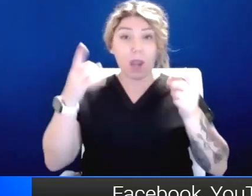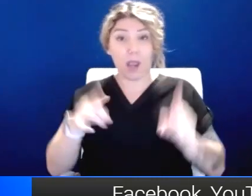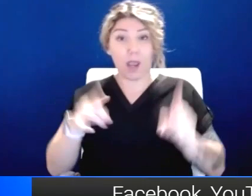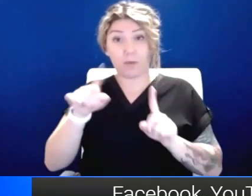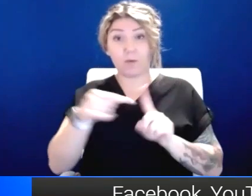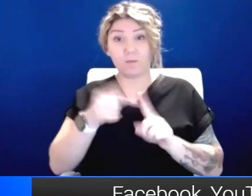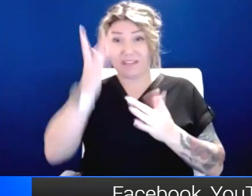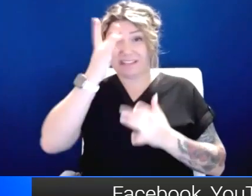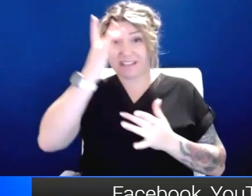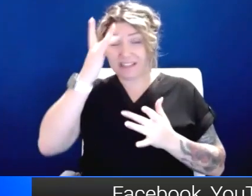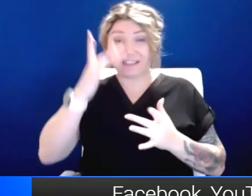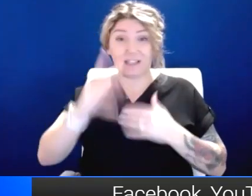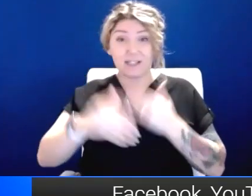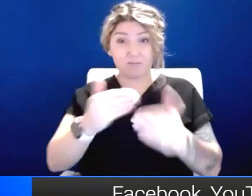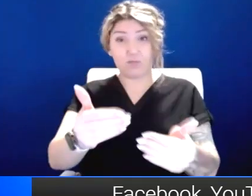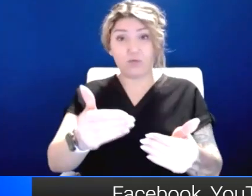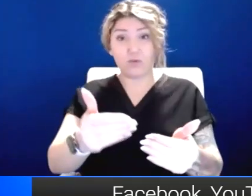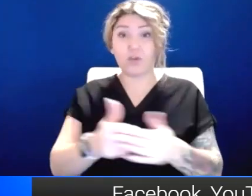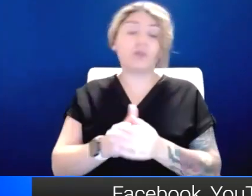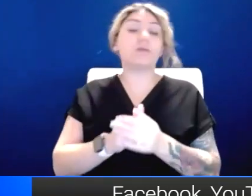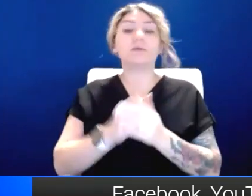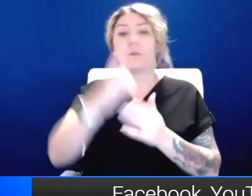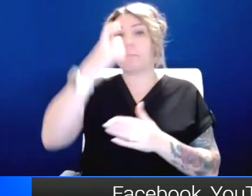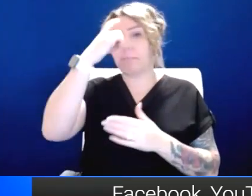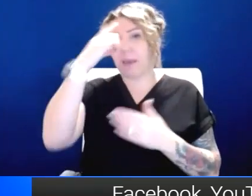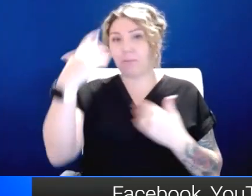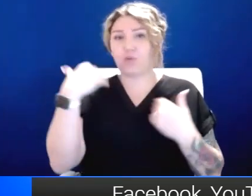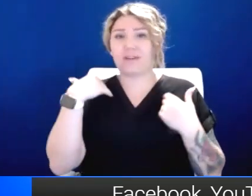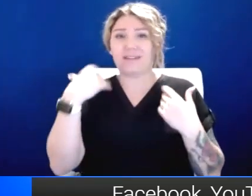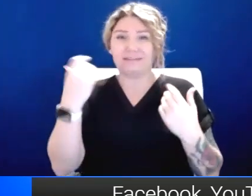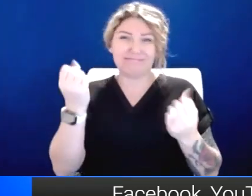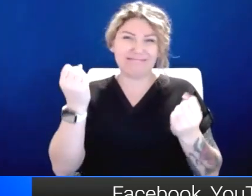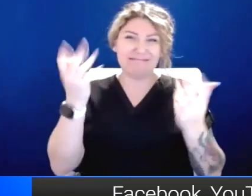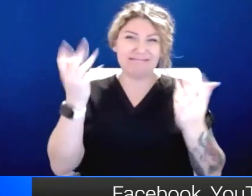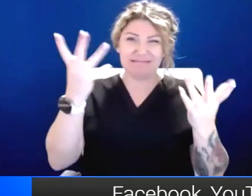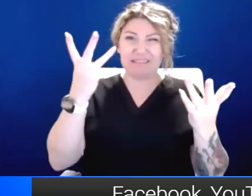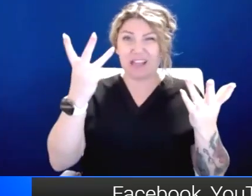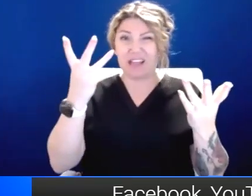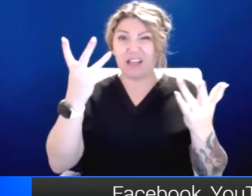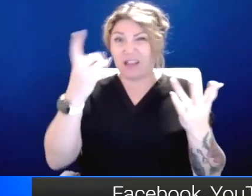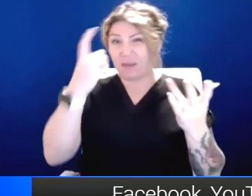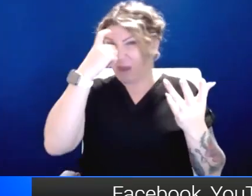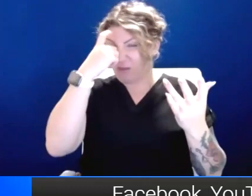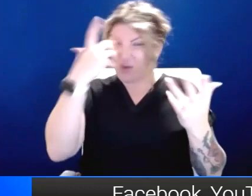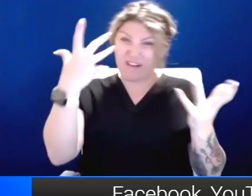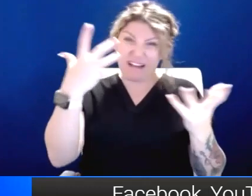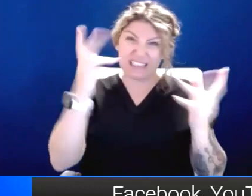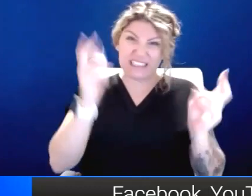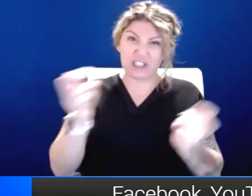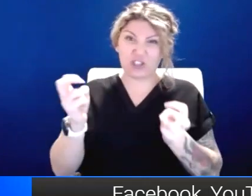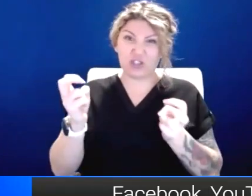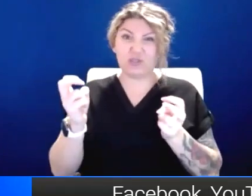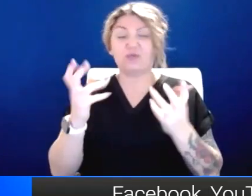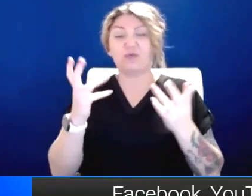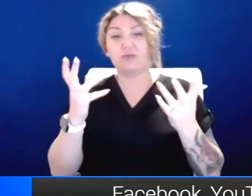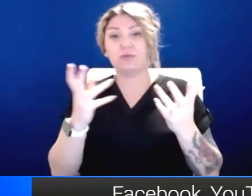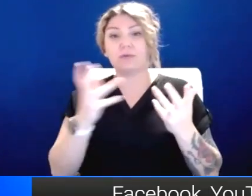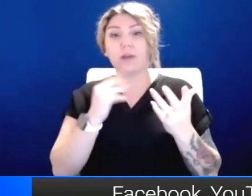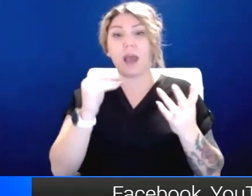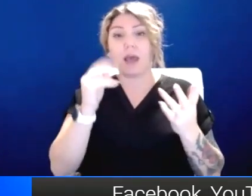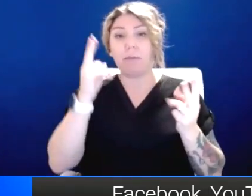patients can start having memory issues. And the other thing that can happen is they can start having sometimes